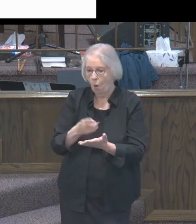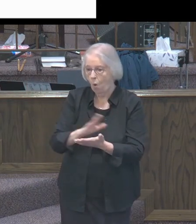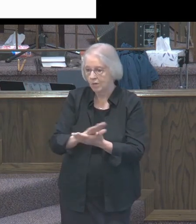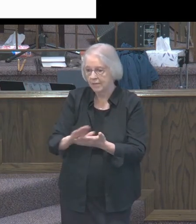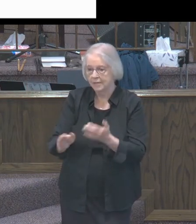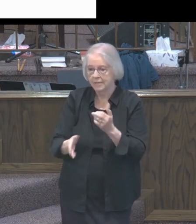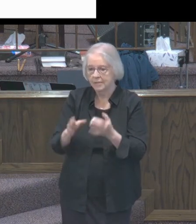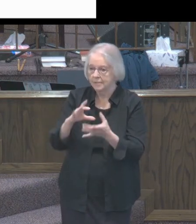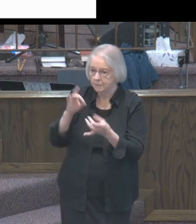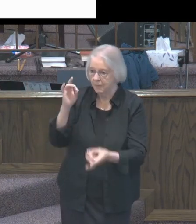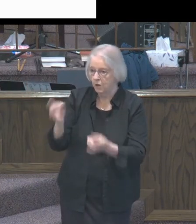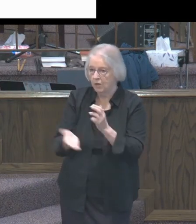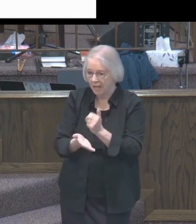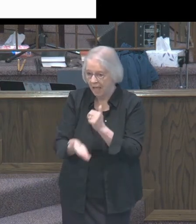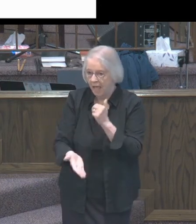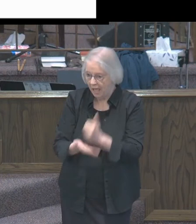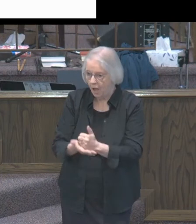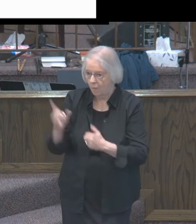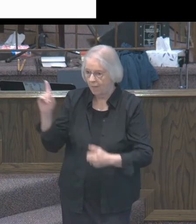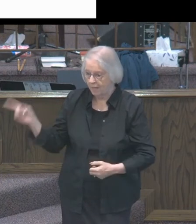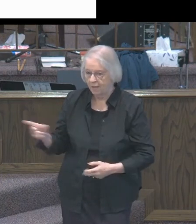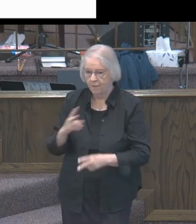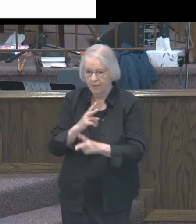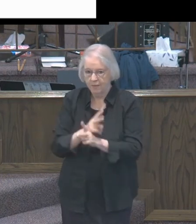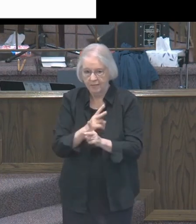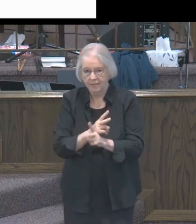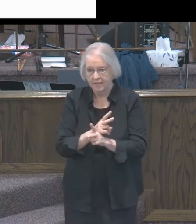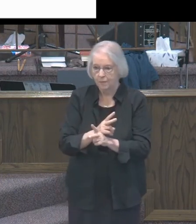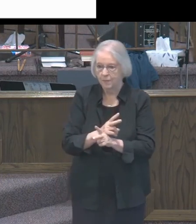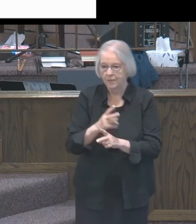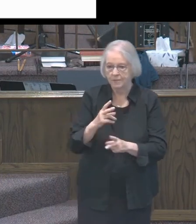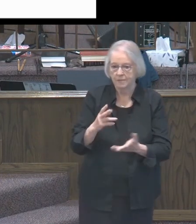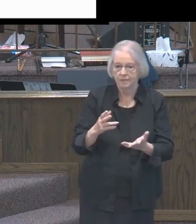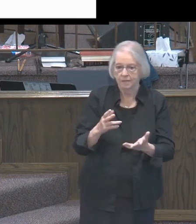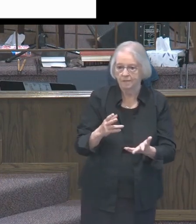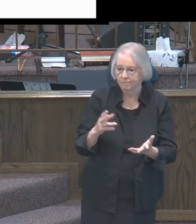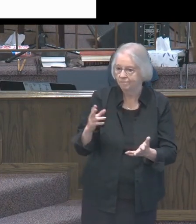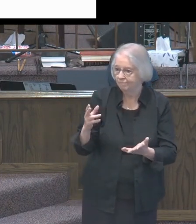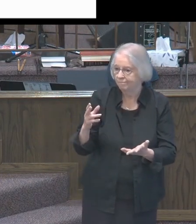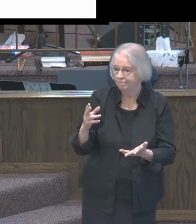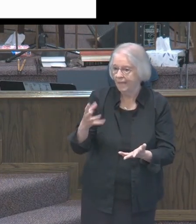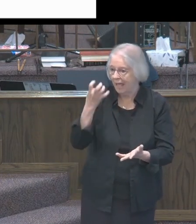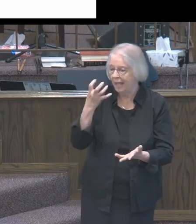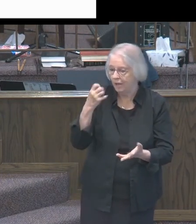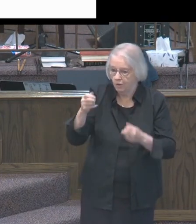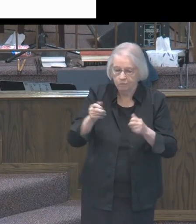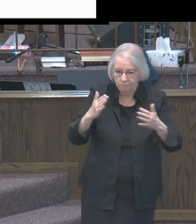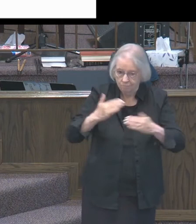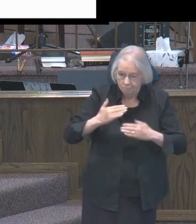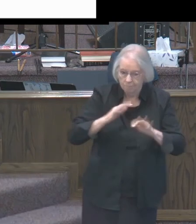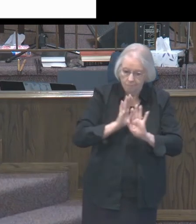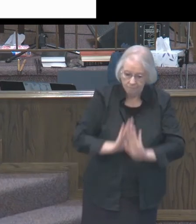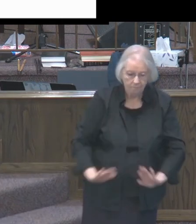But that's where we are. Let me give you an example. I started this out. So Jesus is talking about